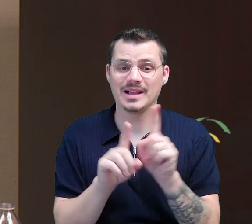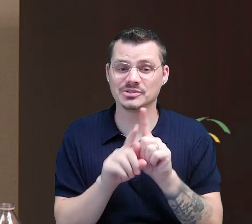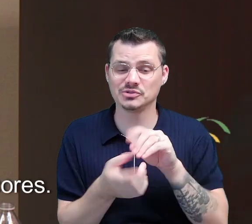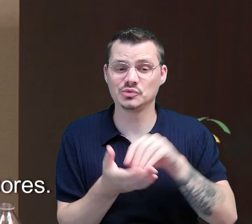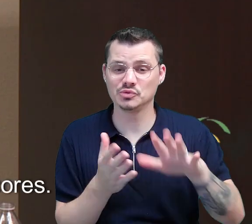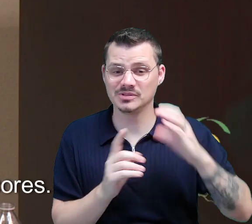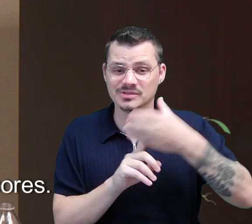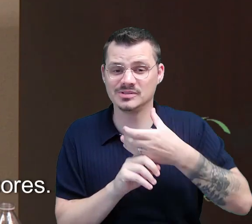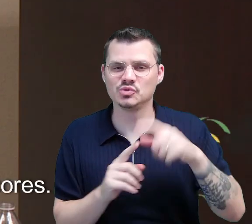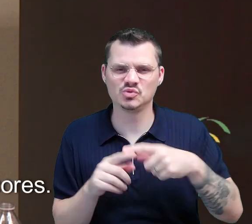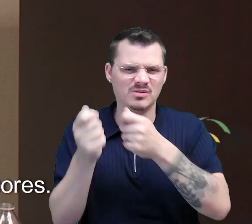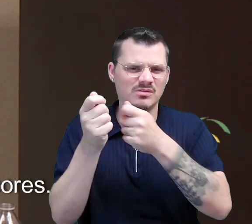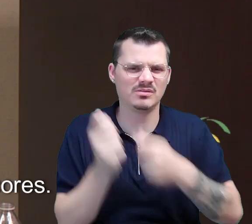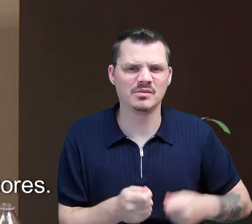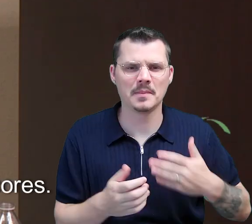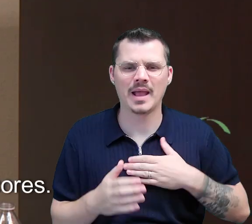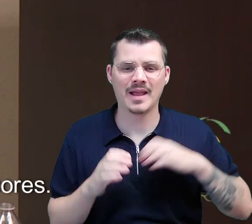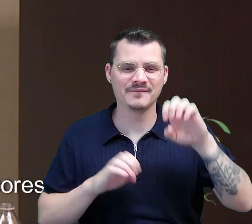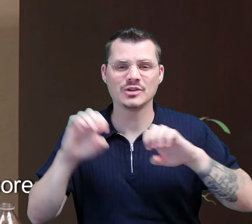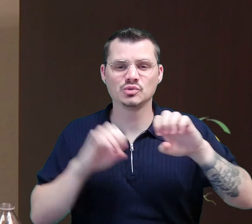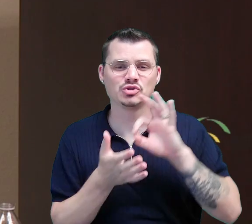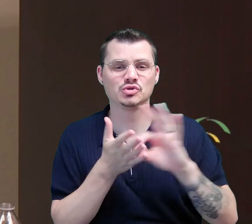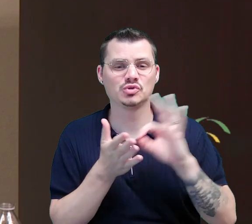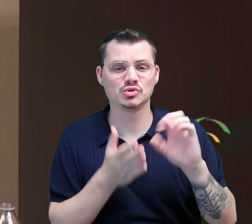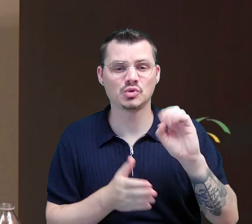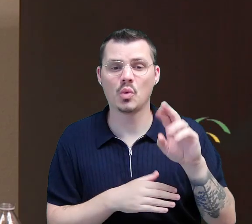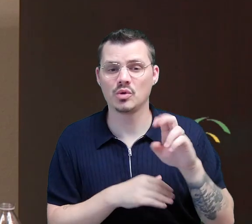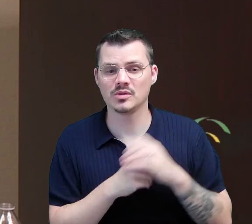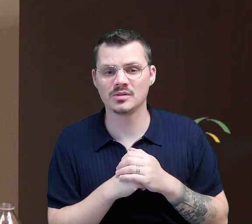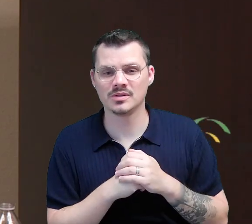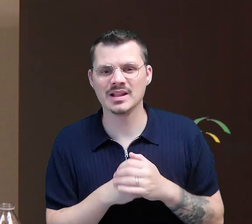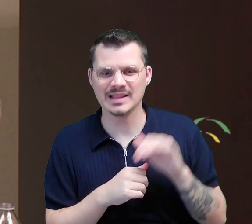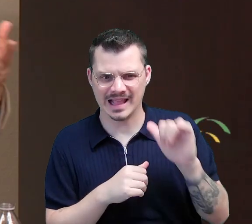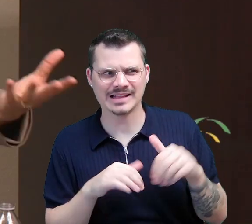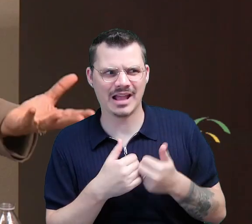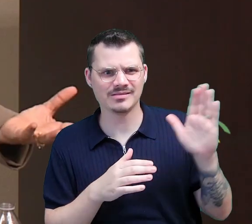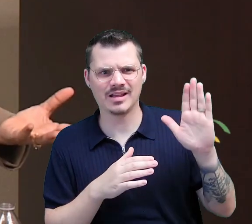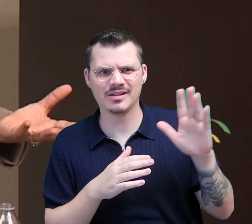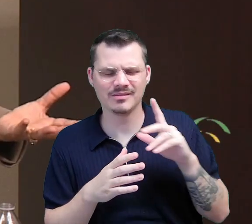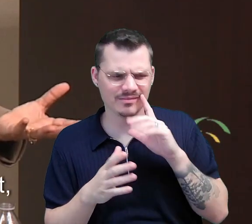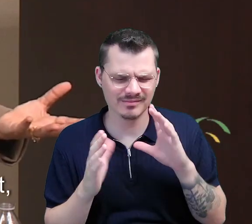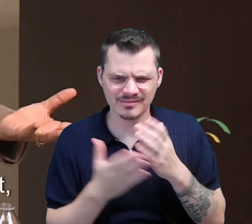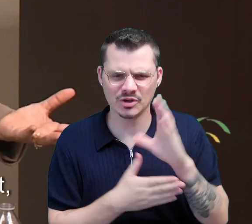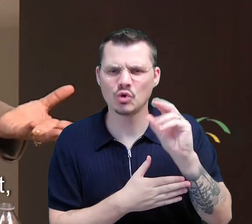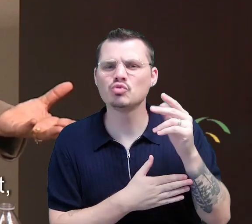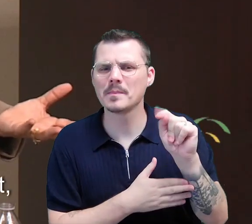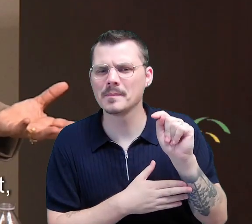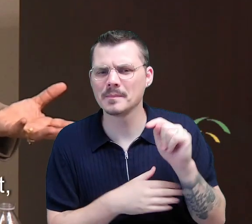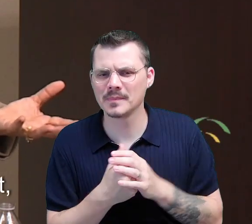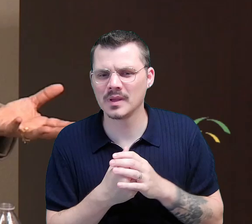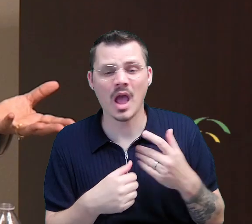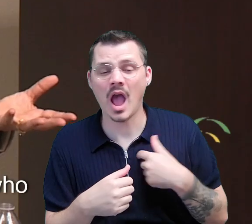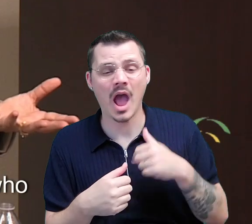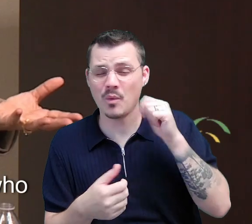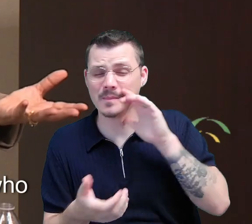students to try and drag down my evaluation scores. That's the degree of corruption. And I would not have believed